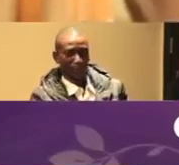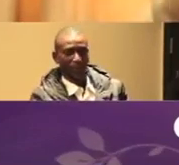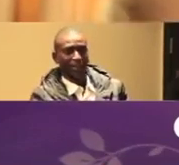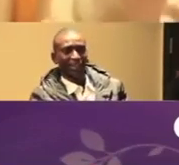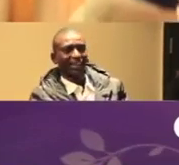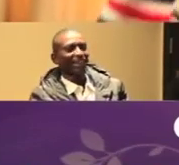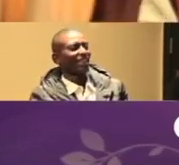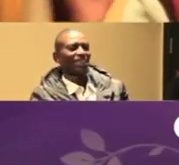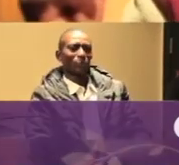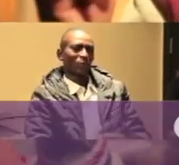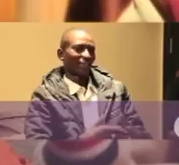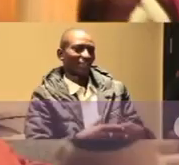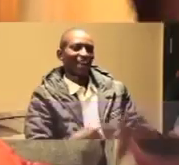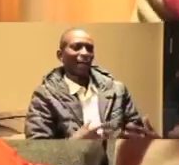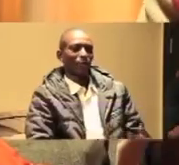deaf group.